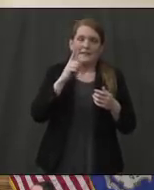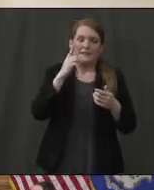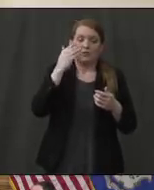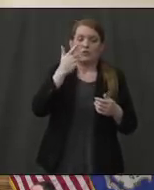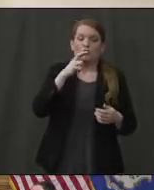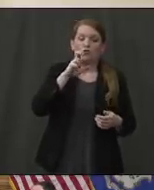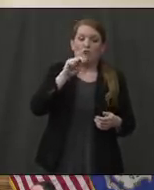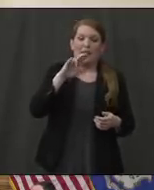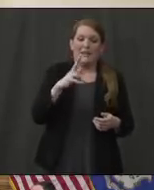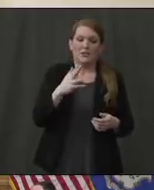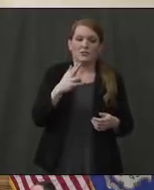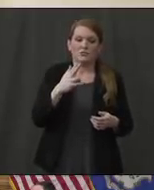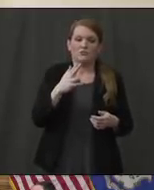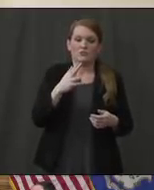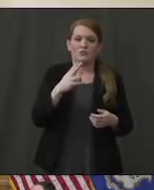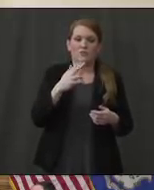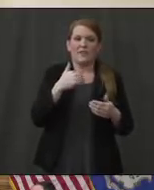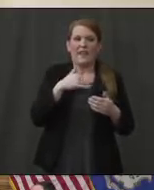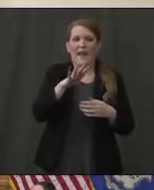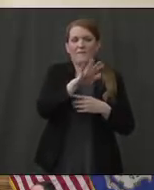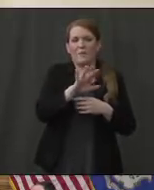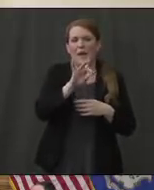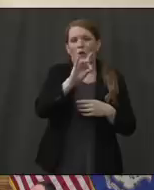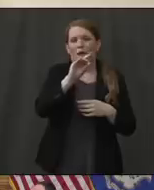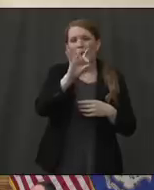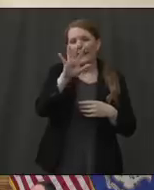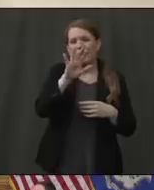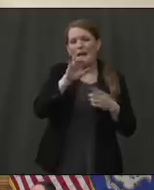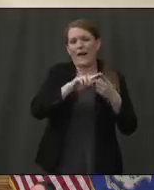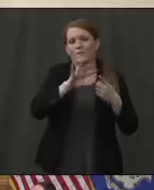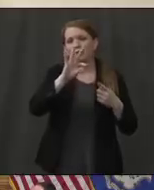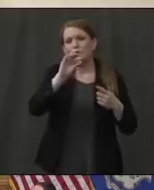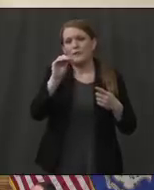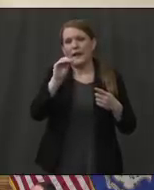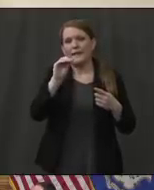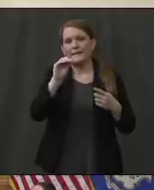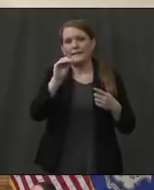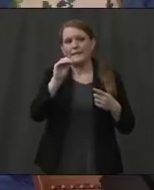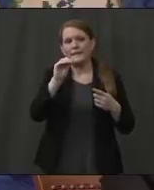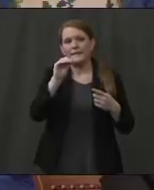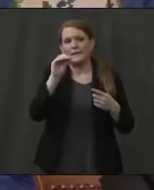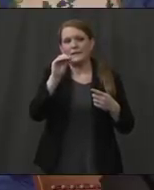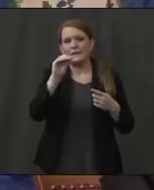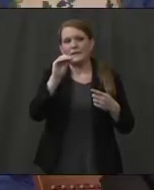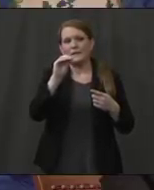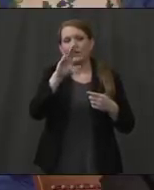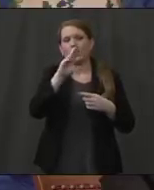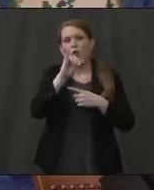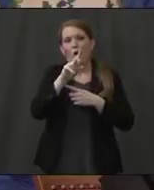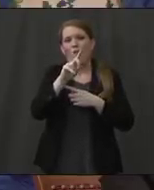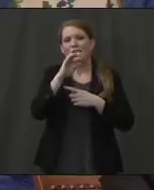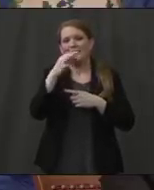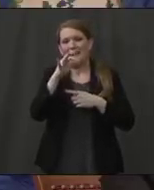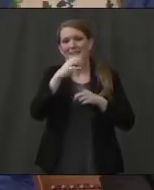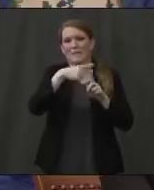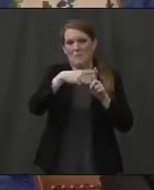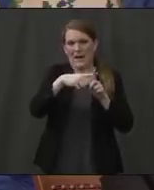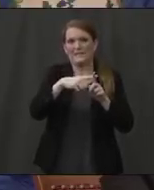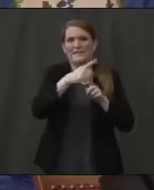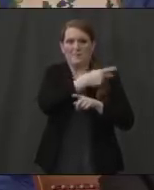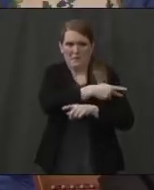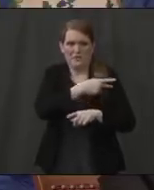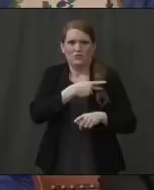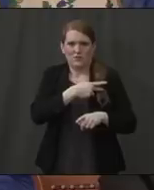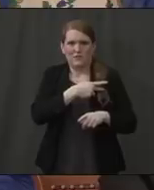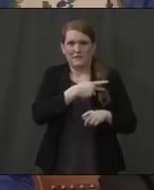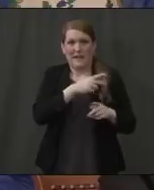to 90 COVID positive inpatients, which for a hospital of that size is pretty significant. And I think to